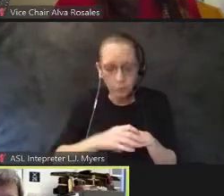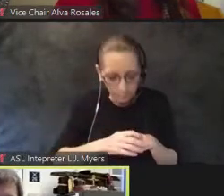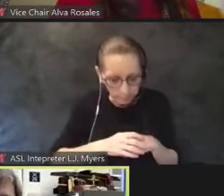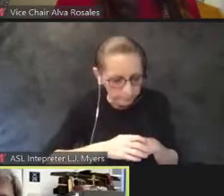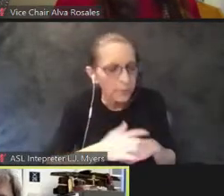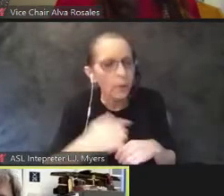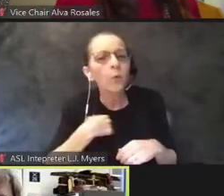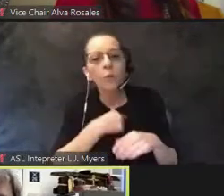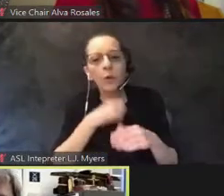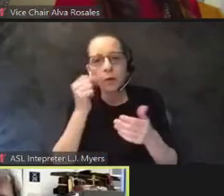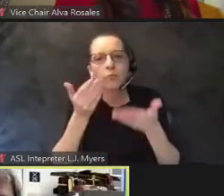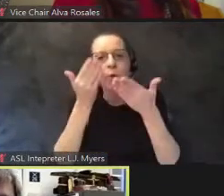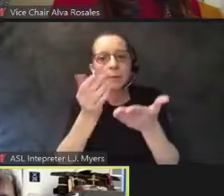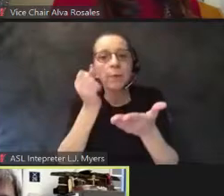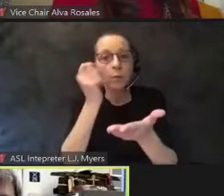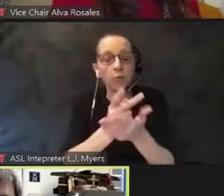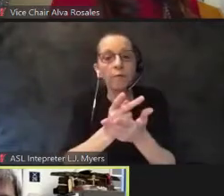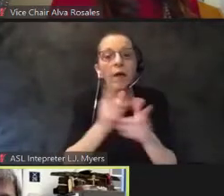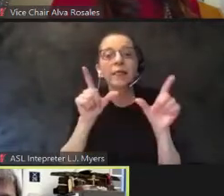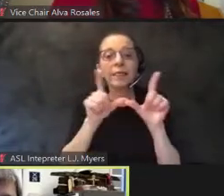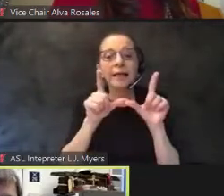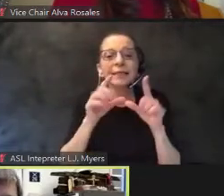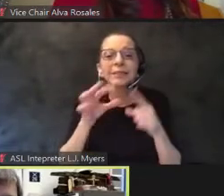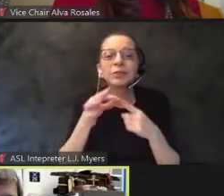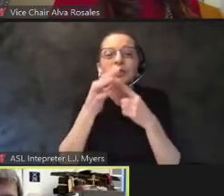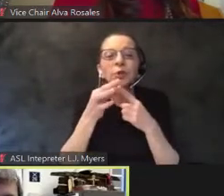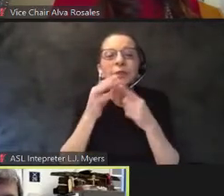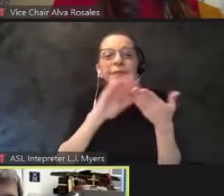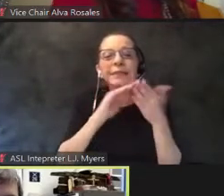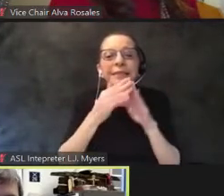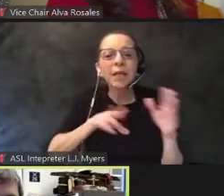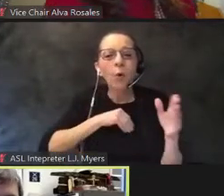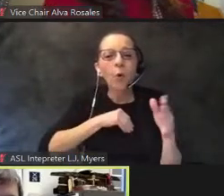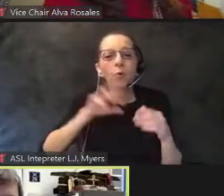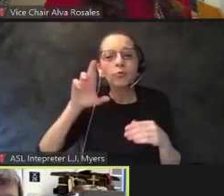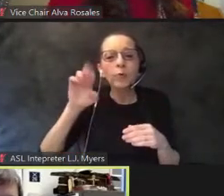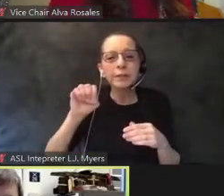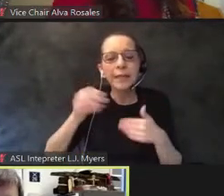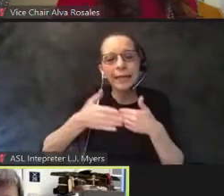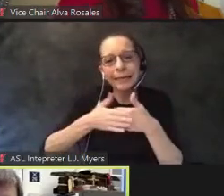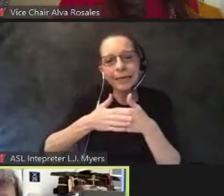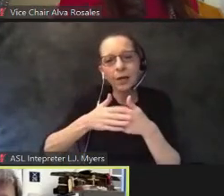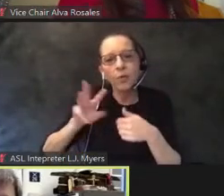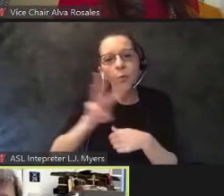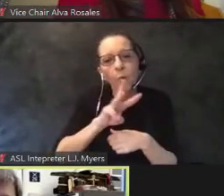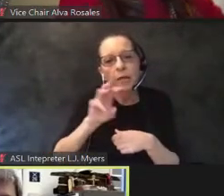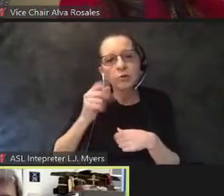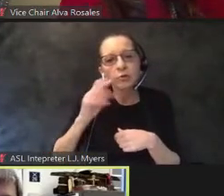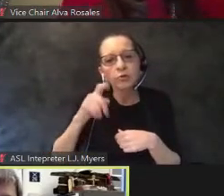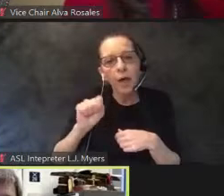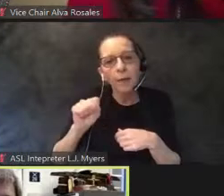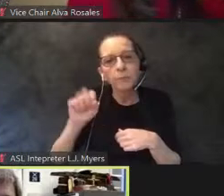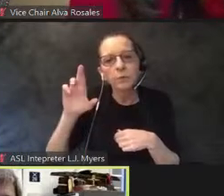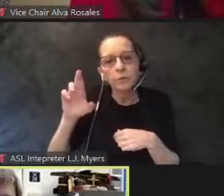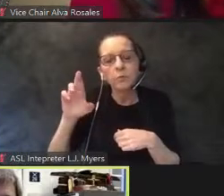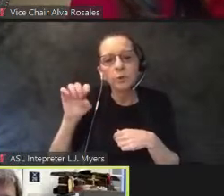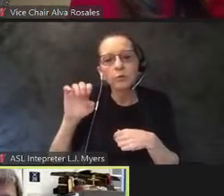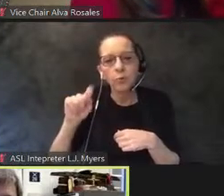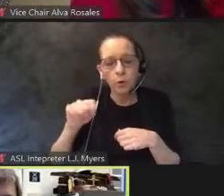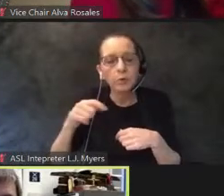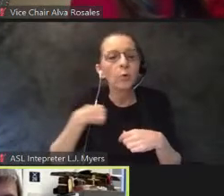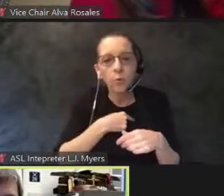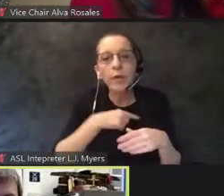ordinance authorizing a license of certain city-owned real estate near CTA's West Shops facility. The City of Chicago owns